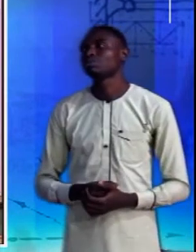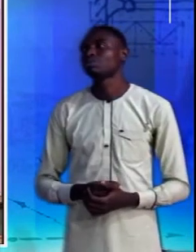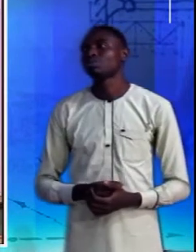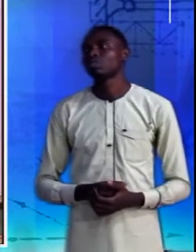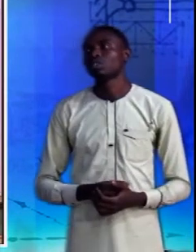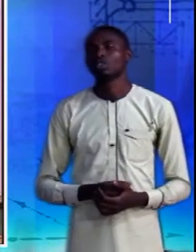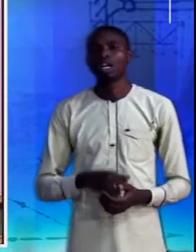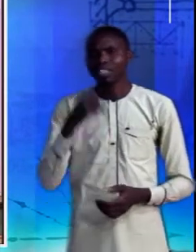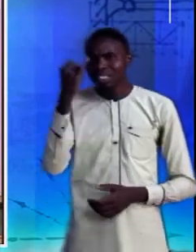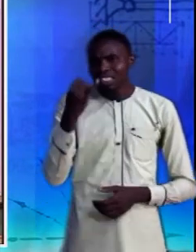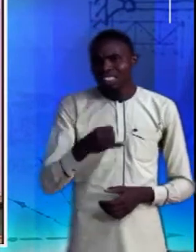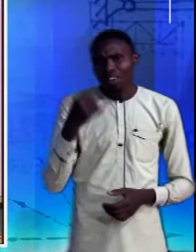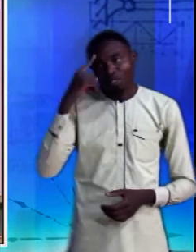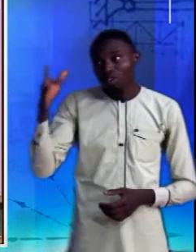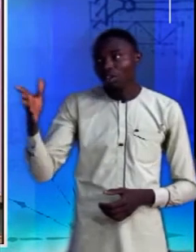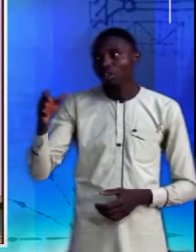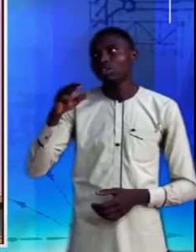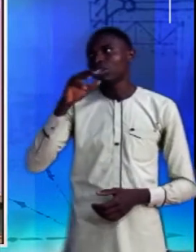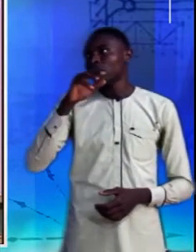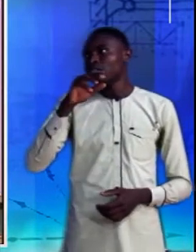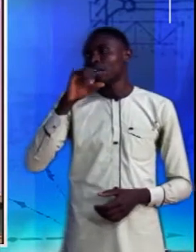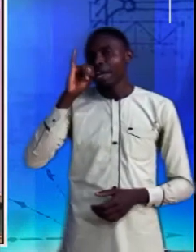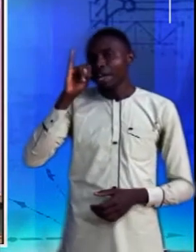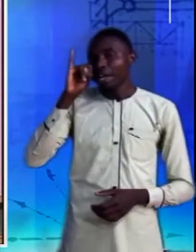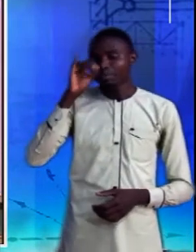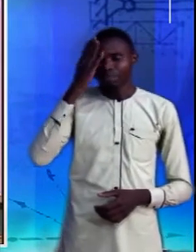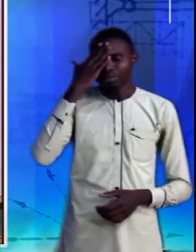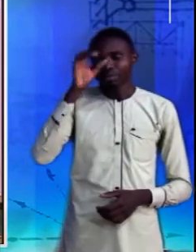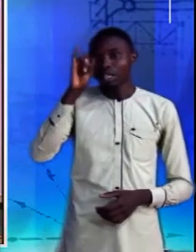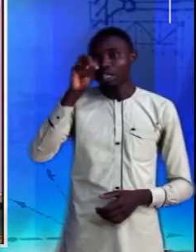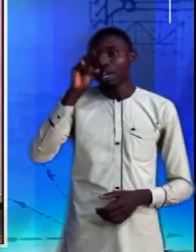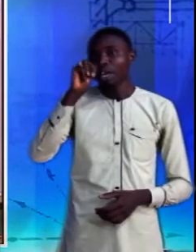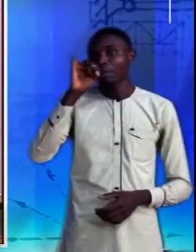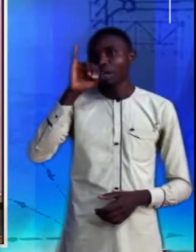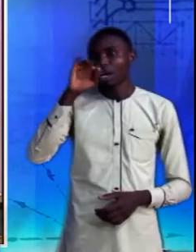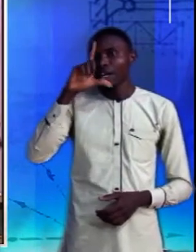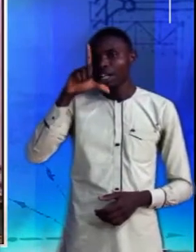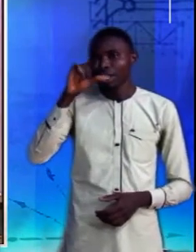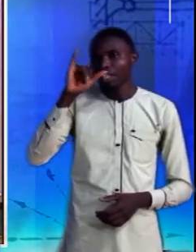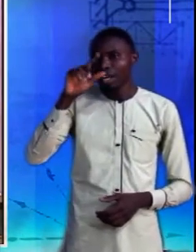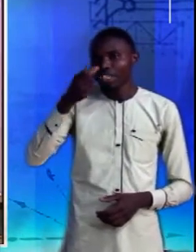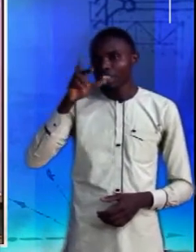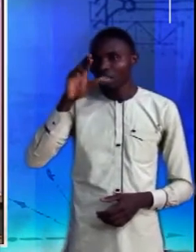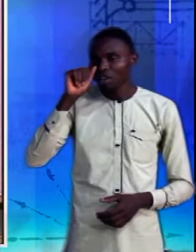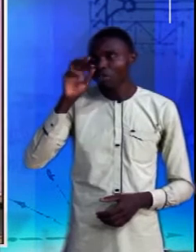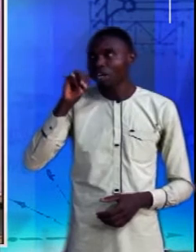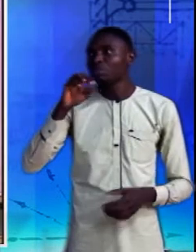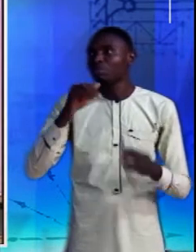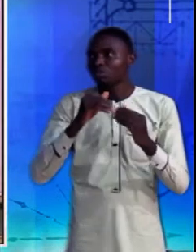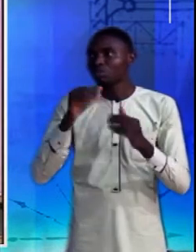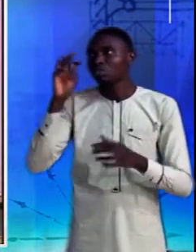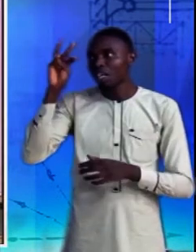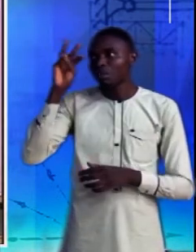for decade. Then the century, let us say C. So if these ones